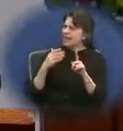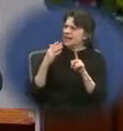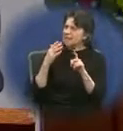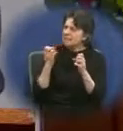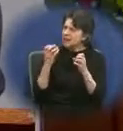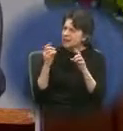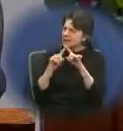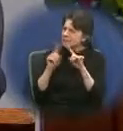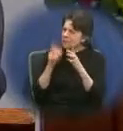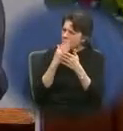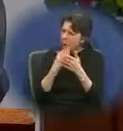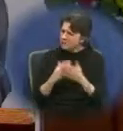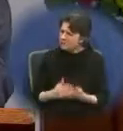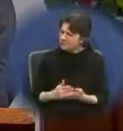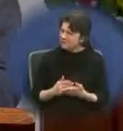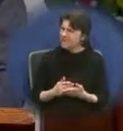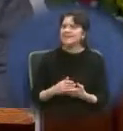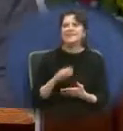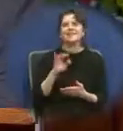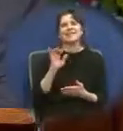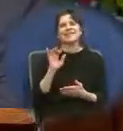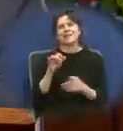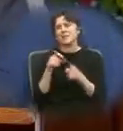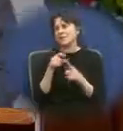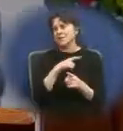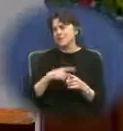Lord. Thanks be to God.